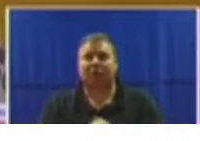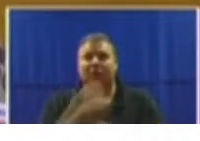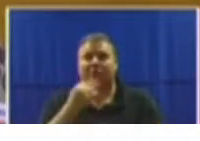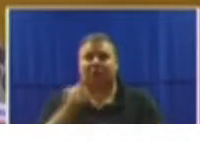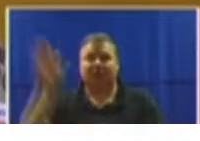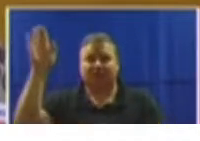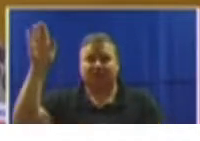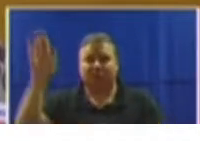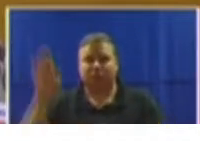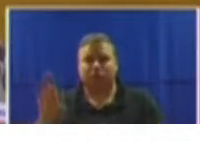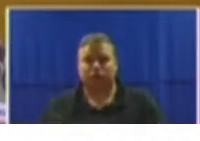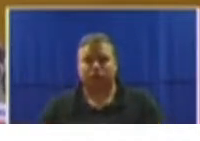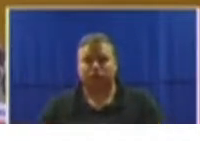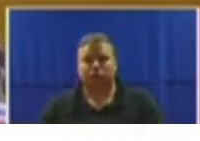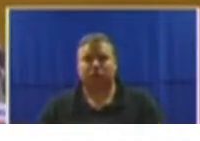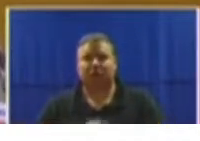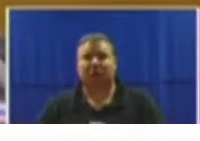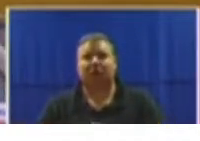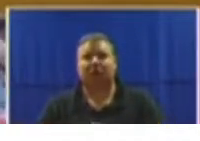hand?